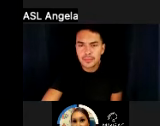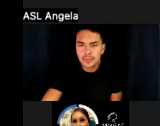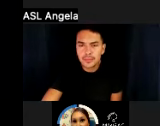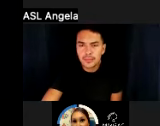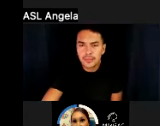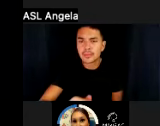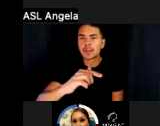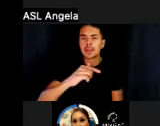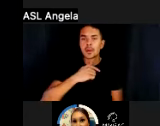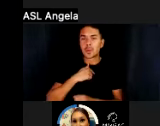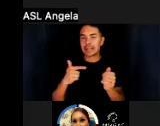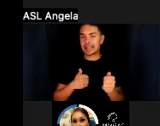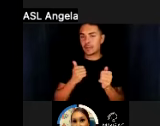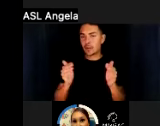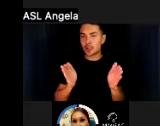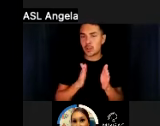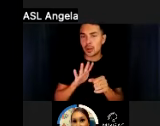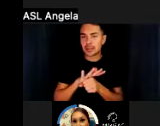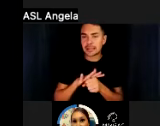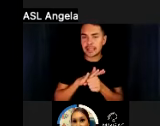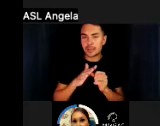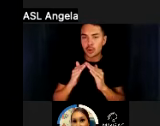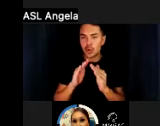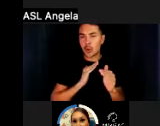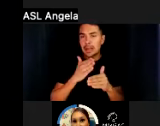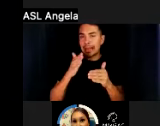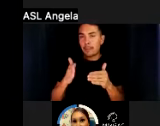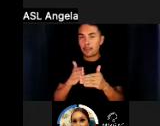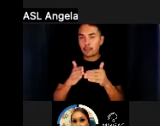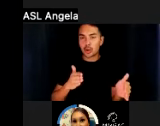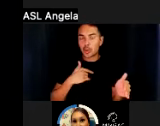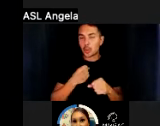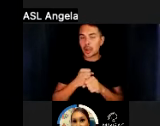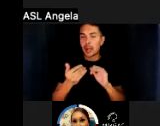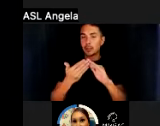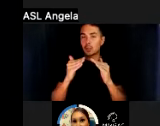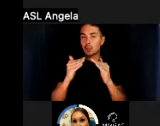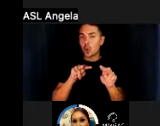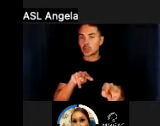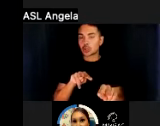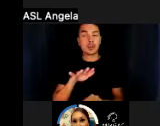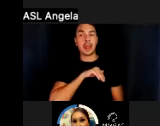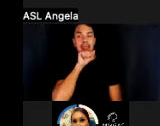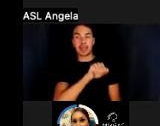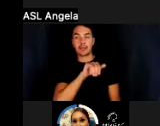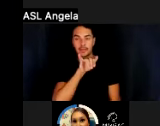small little neighborhood and all of our neighbors together created our own community watch group. I love that.